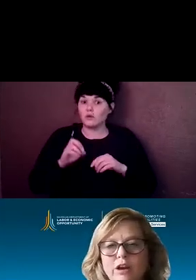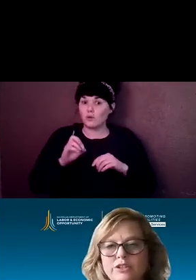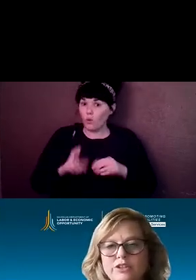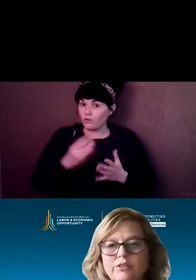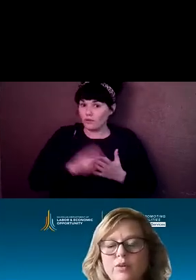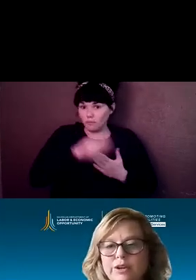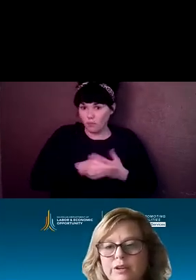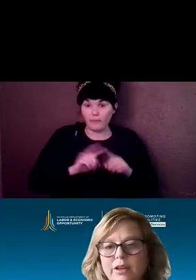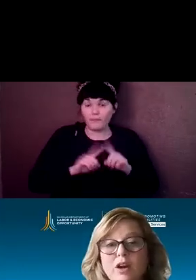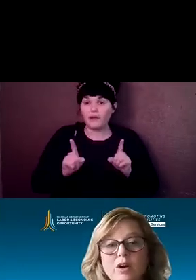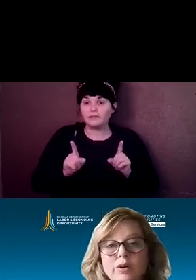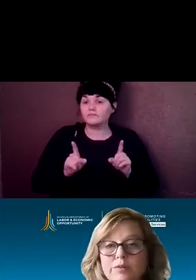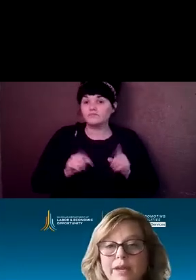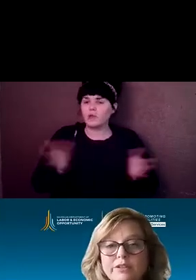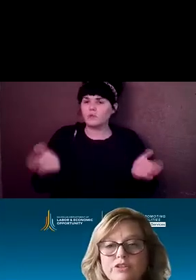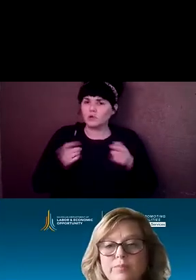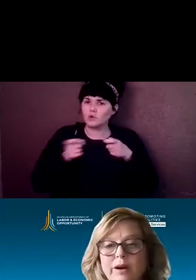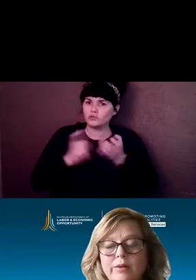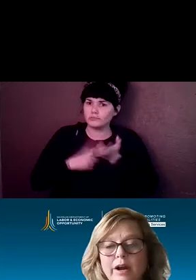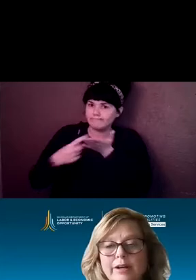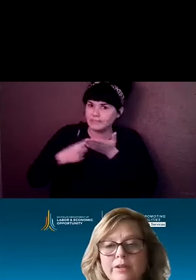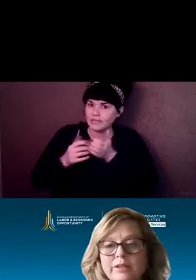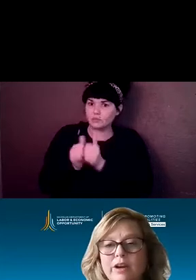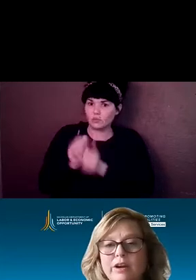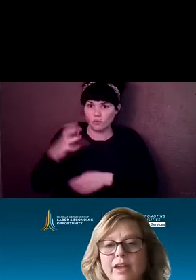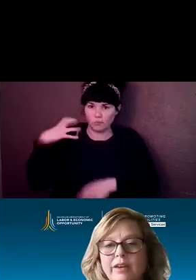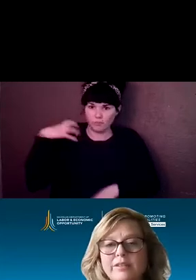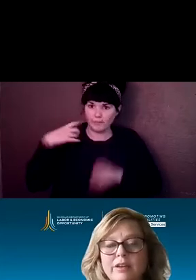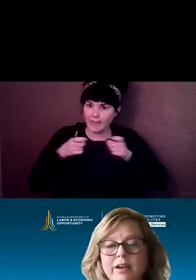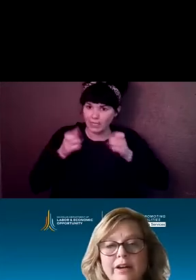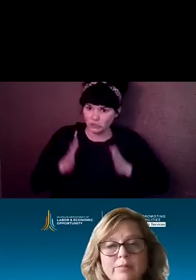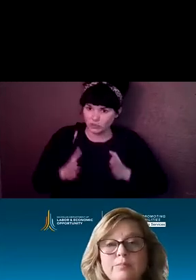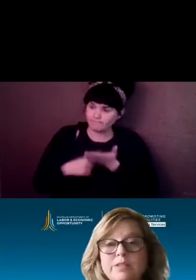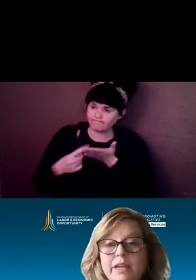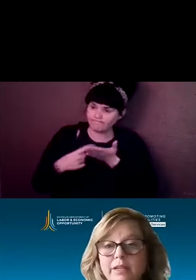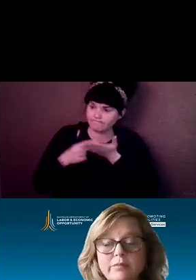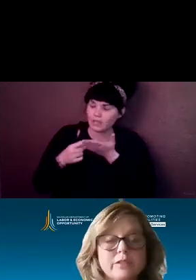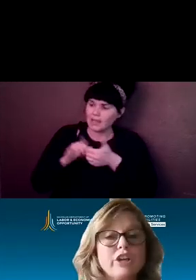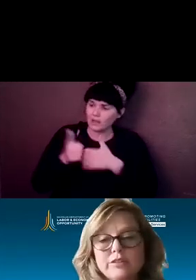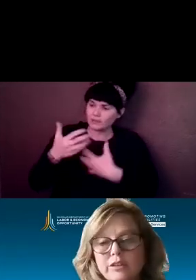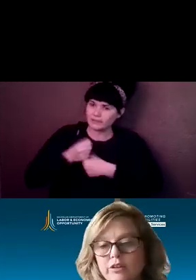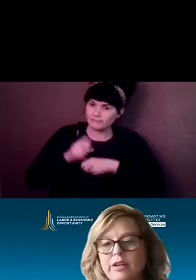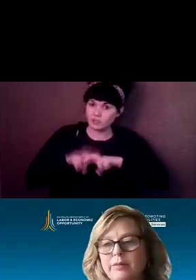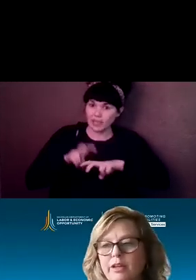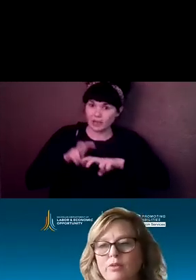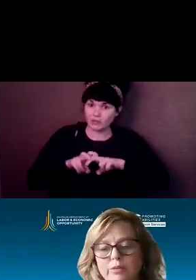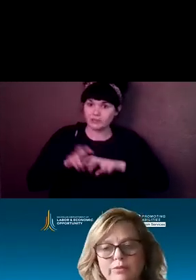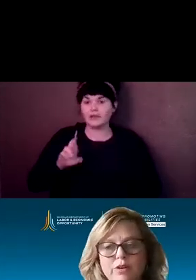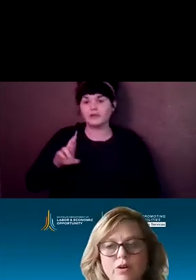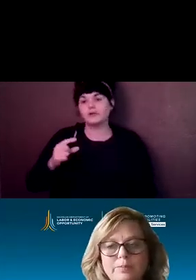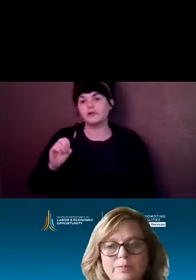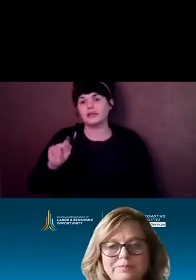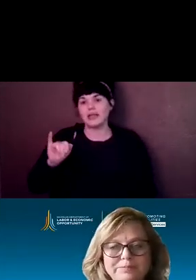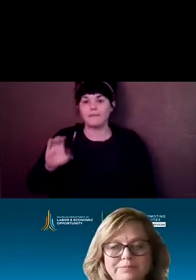to talk to your employer or your manager about, as far as obtaining chairs and ergonomic equipment